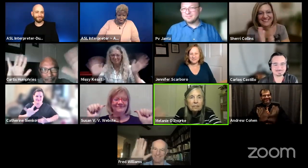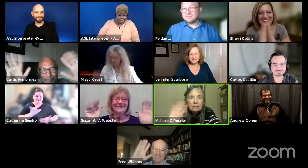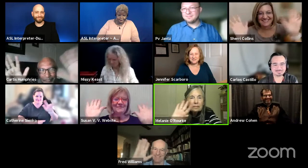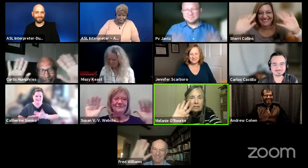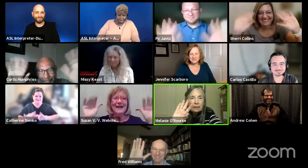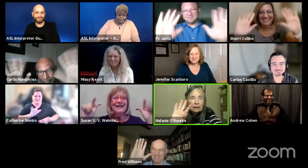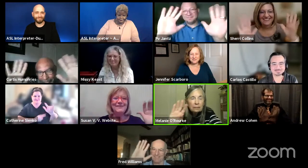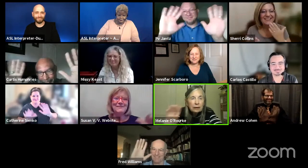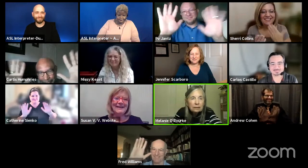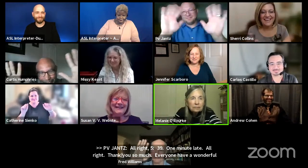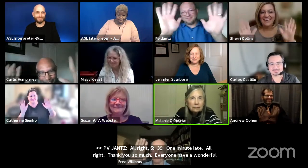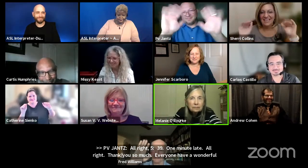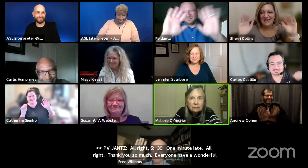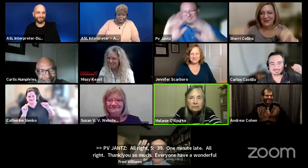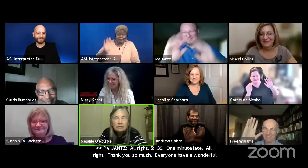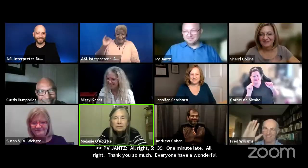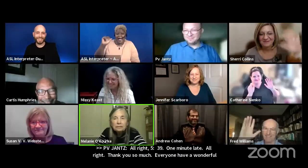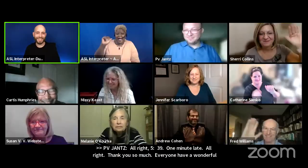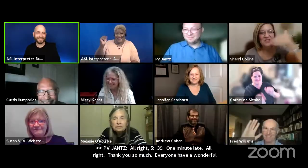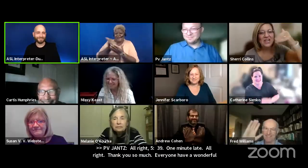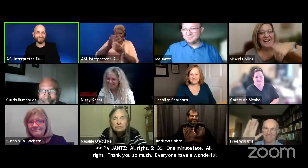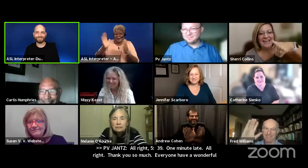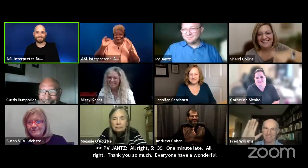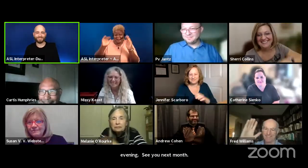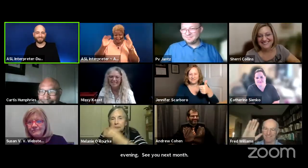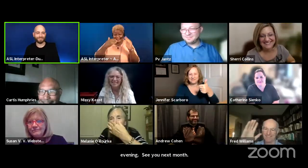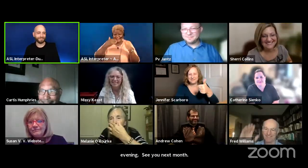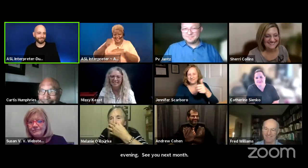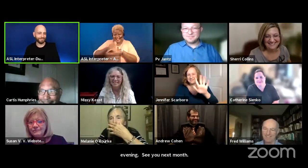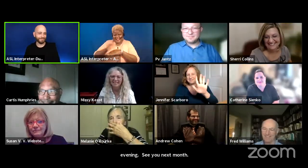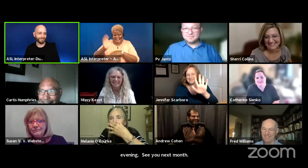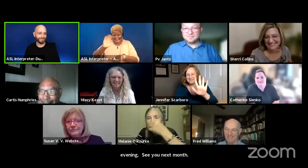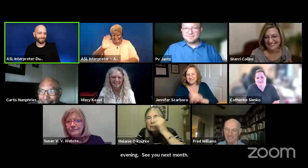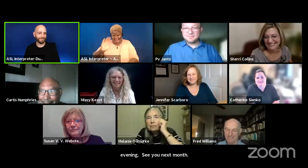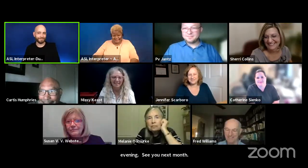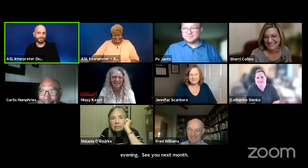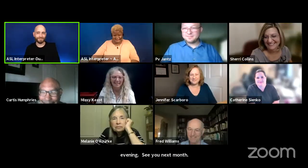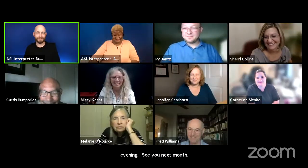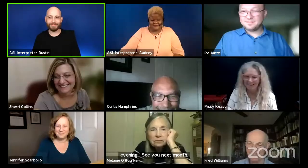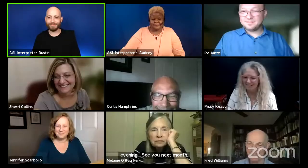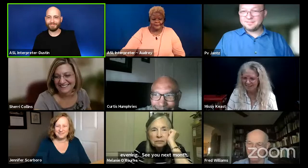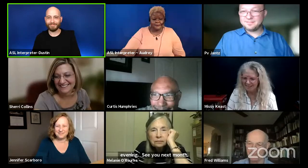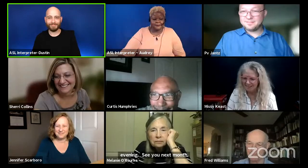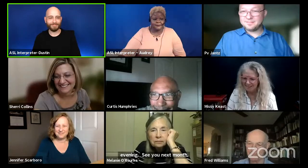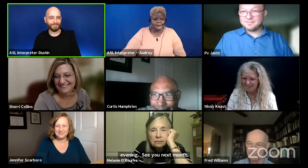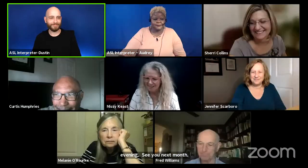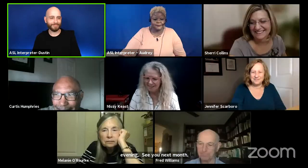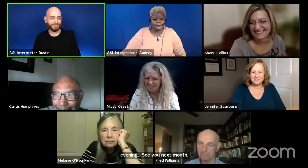Hi, everybody. Bye. Good night.